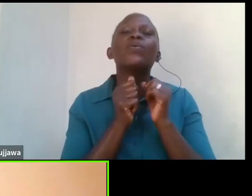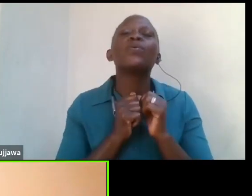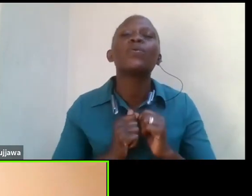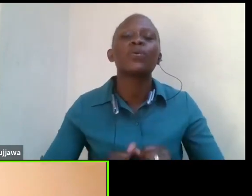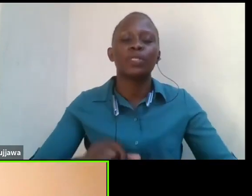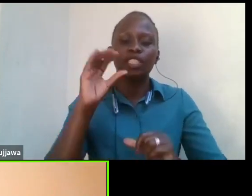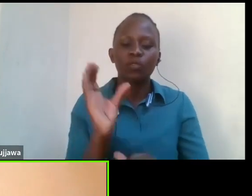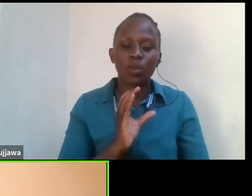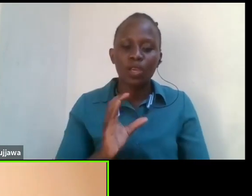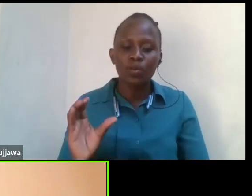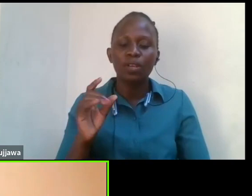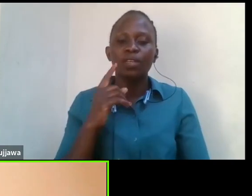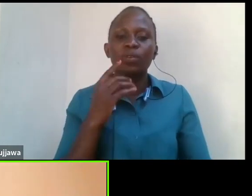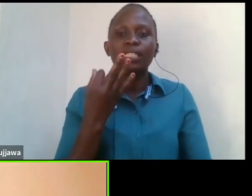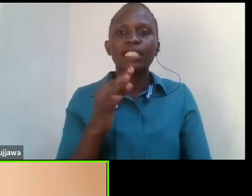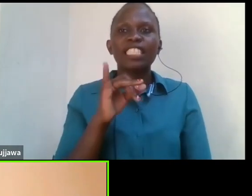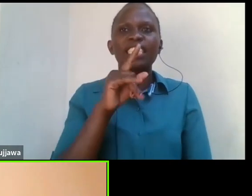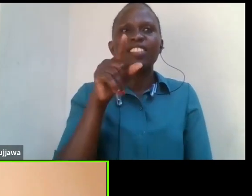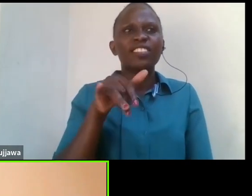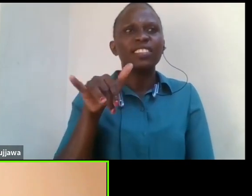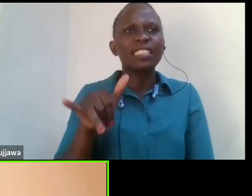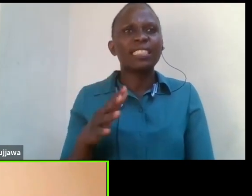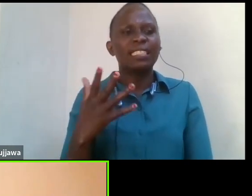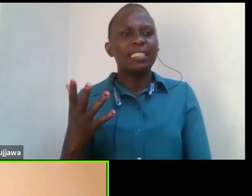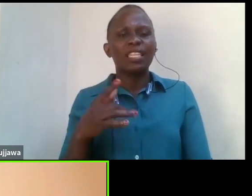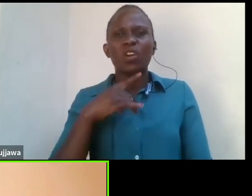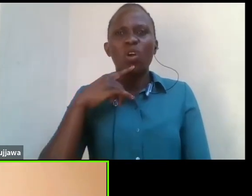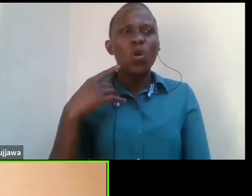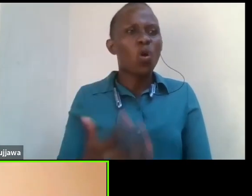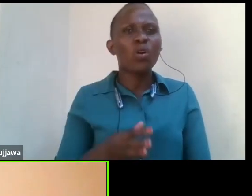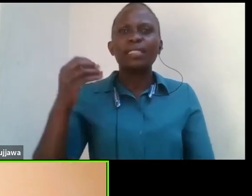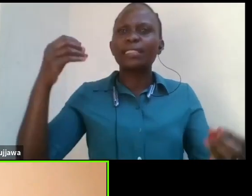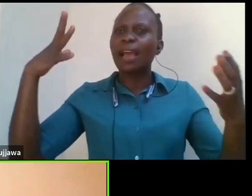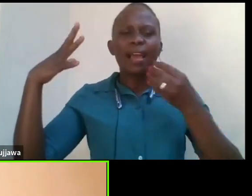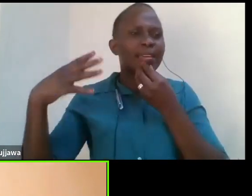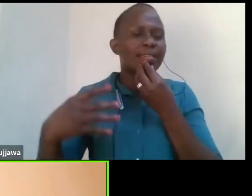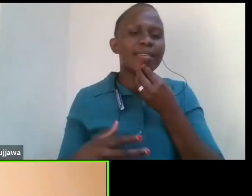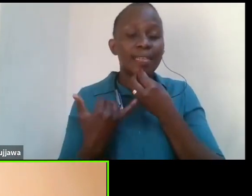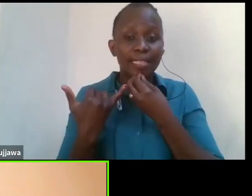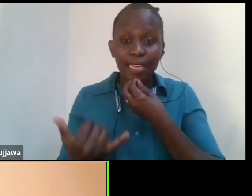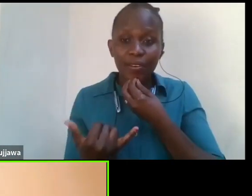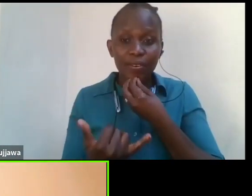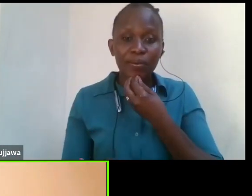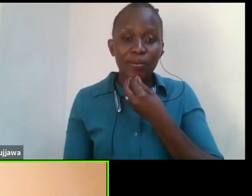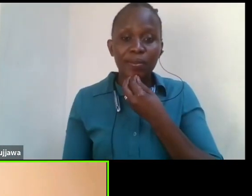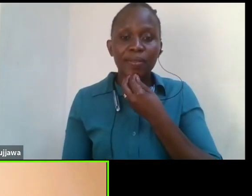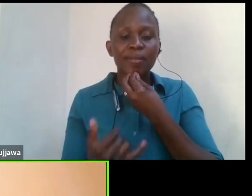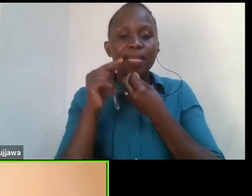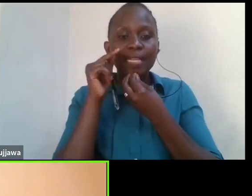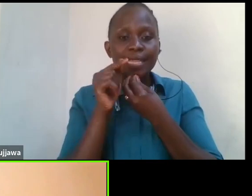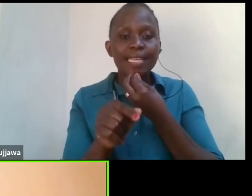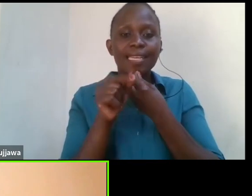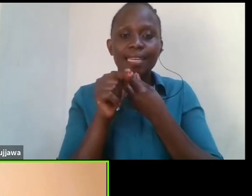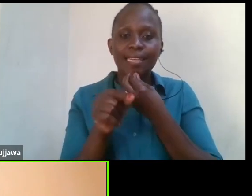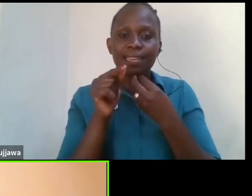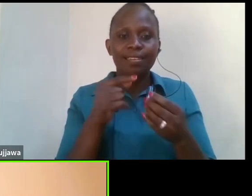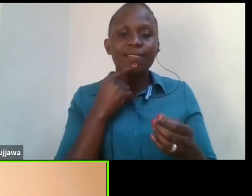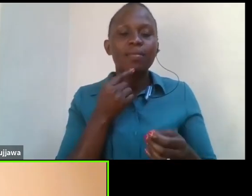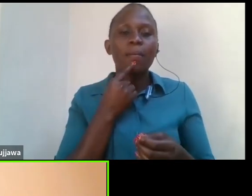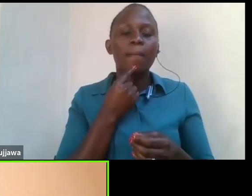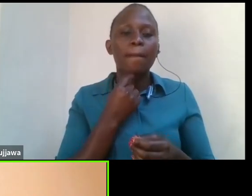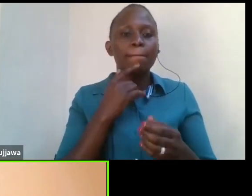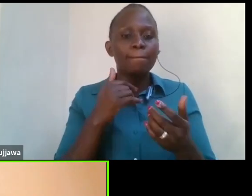Coca-Cola when it's fizzy, chilly, in the hot sun, like right now, that refreshing test,